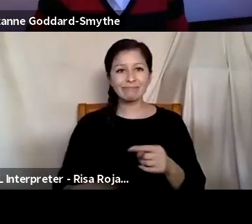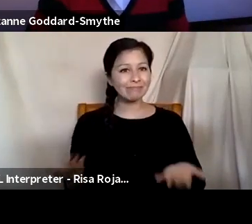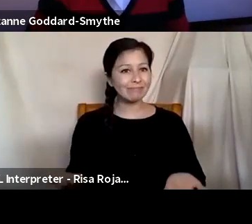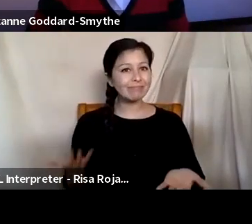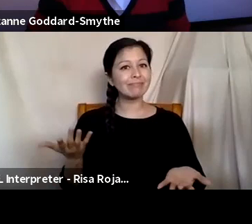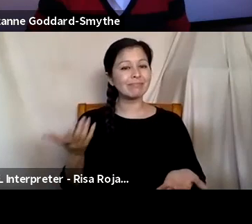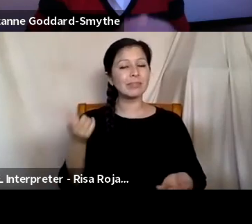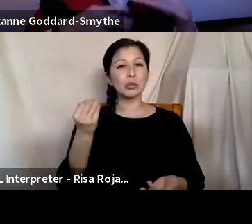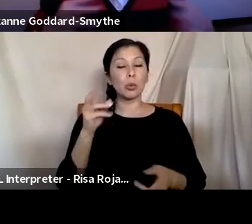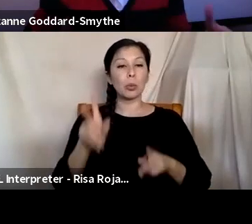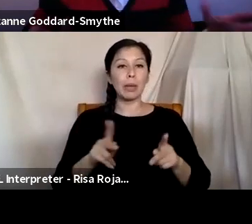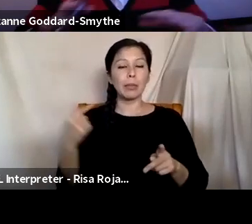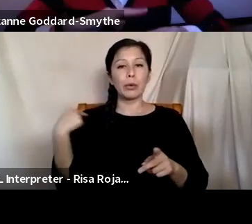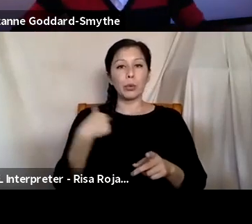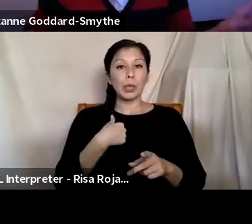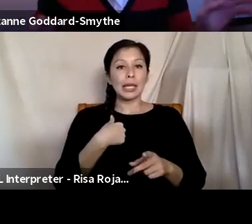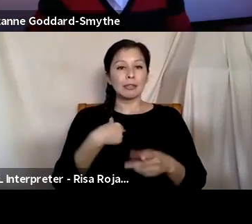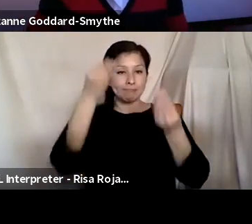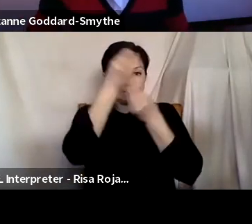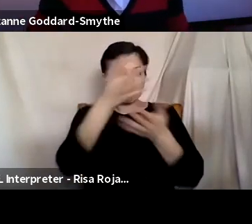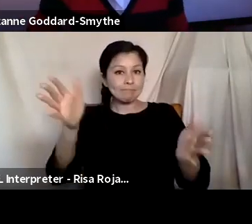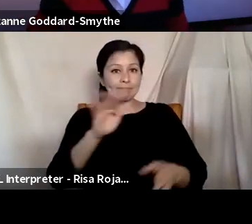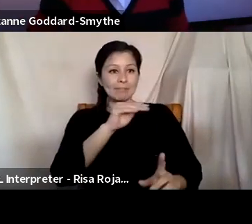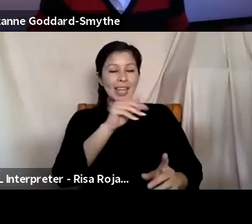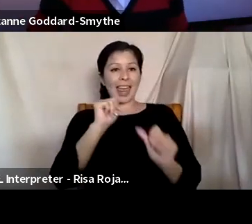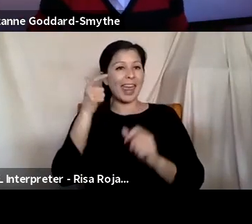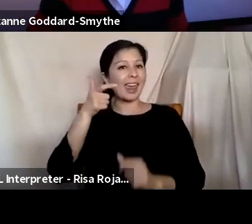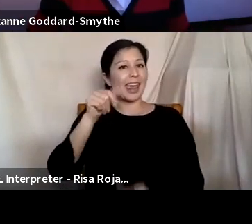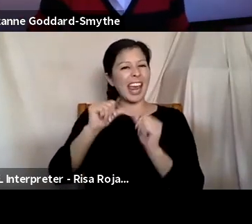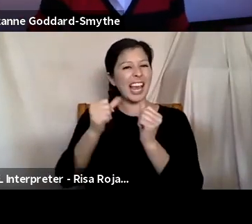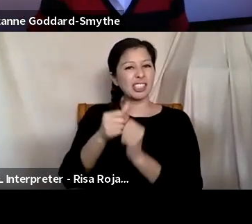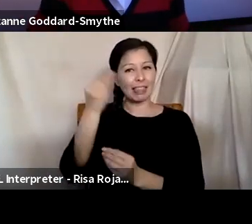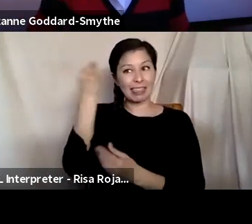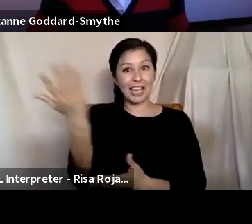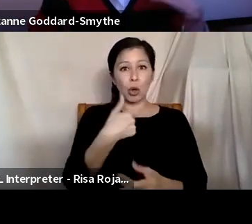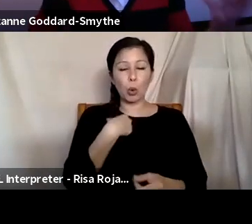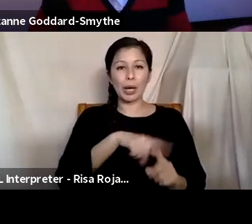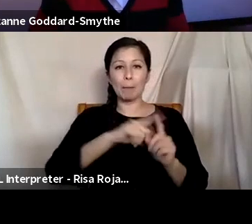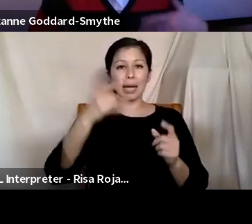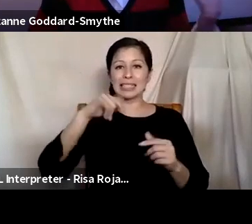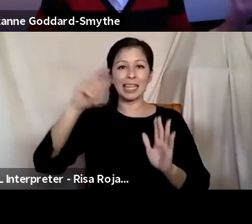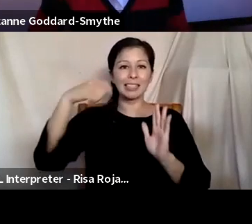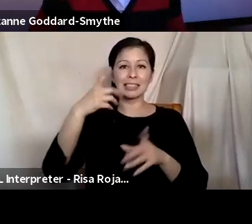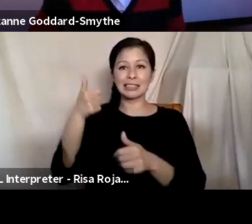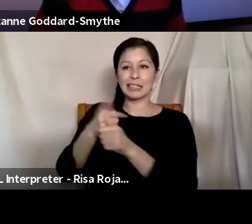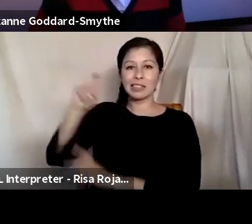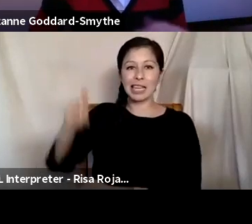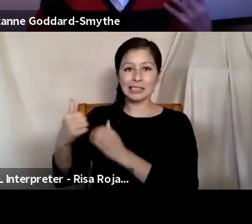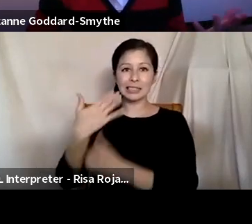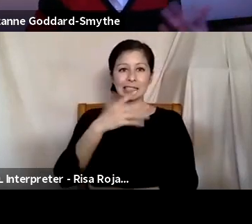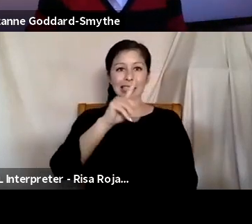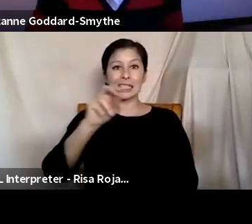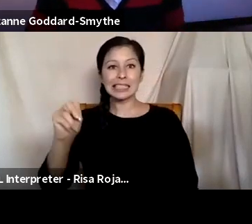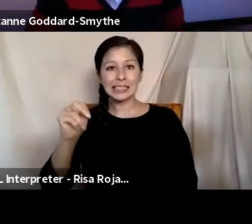And we had said that when we sent it out to the agents, but people were still going on tape who were in Texas or